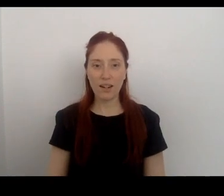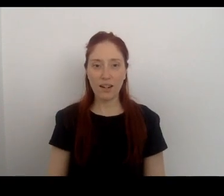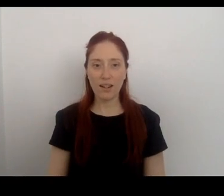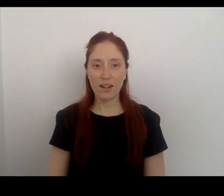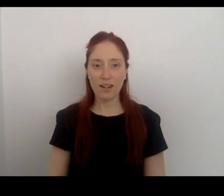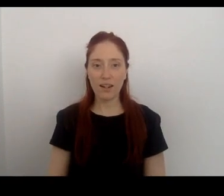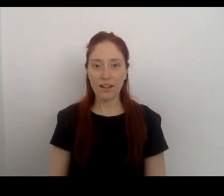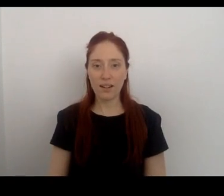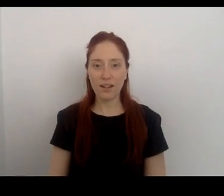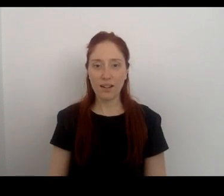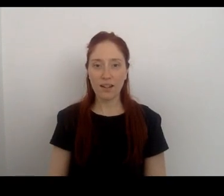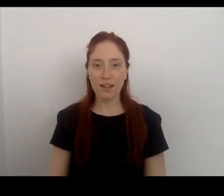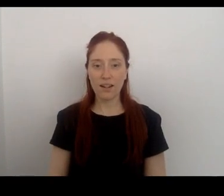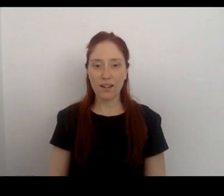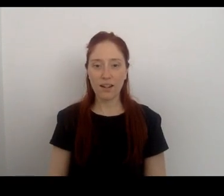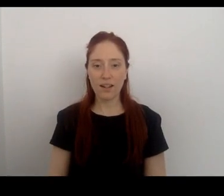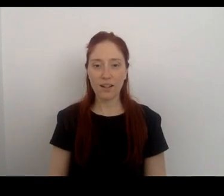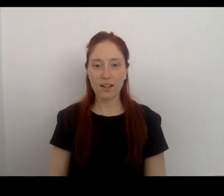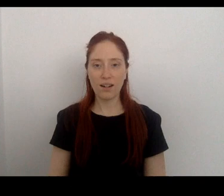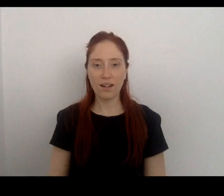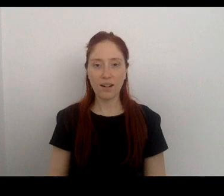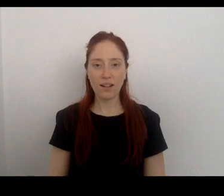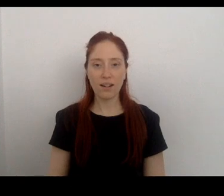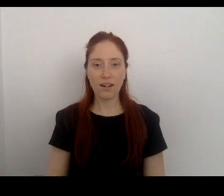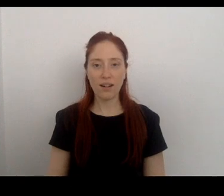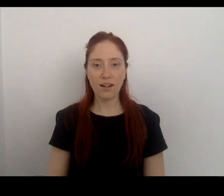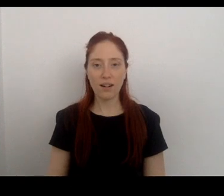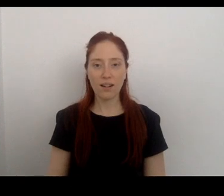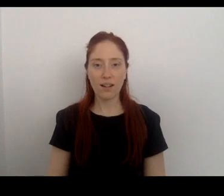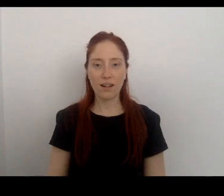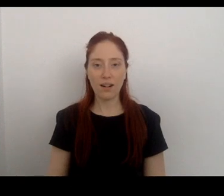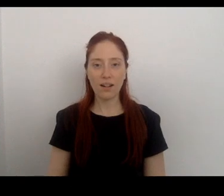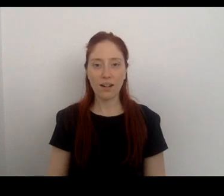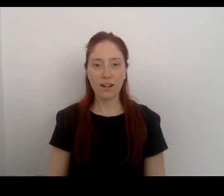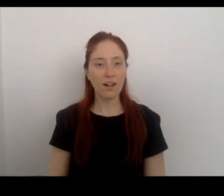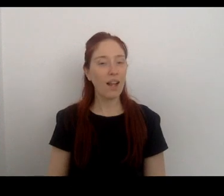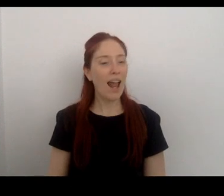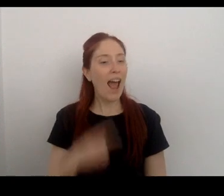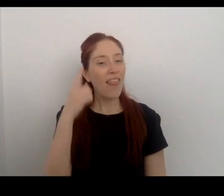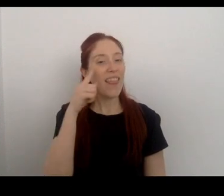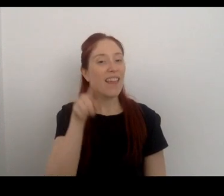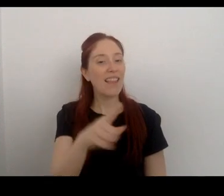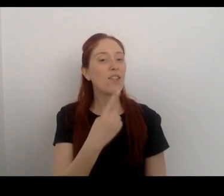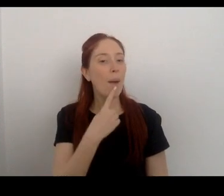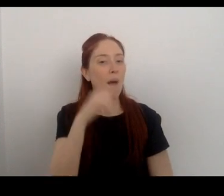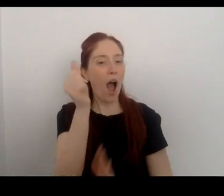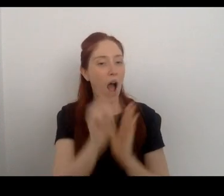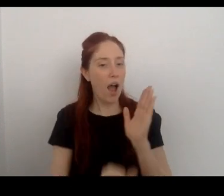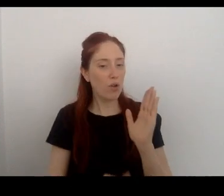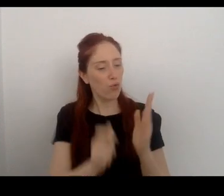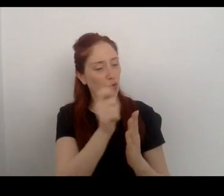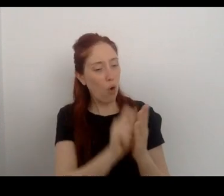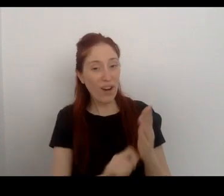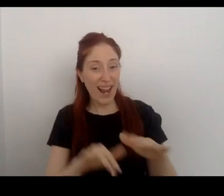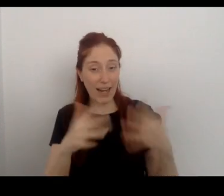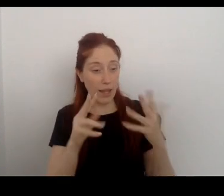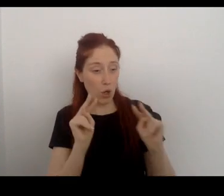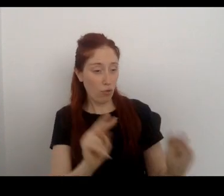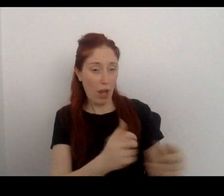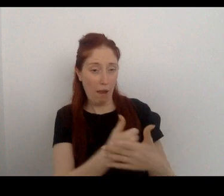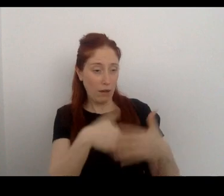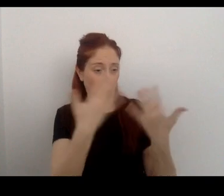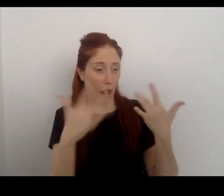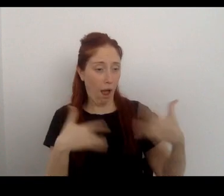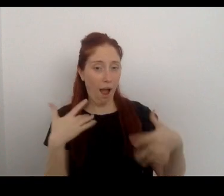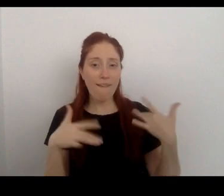taking the domestic objects and valorising them in some way. I